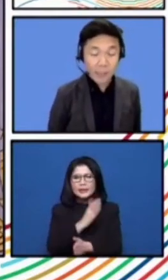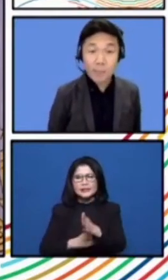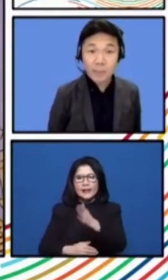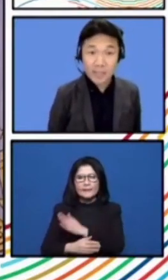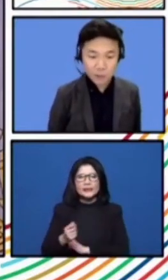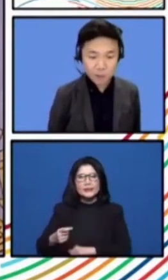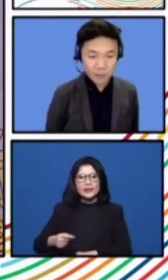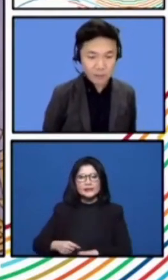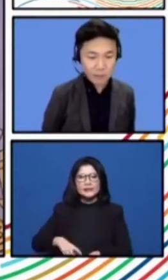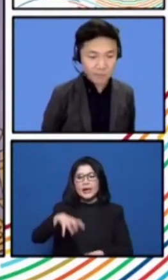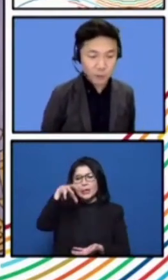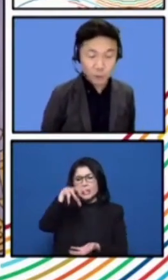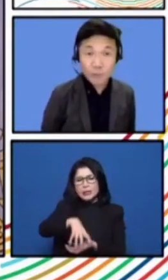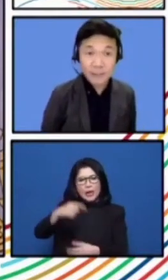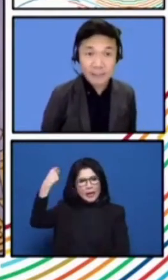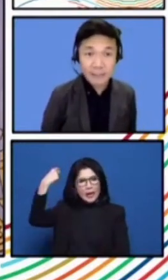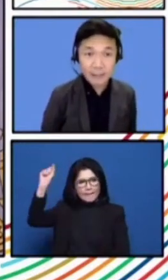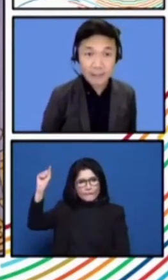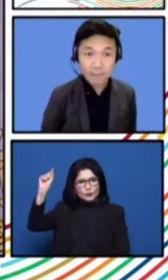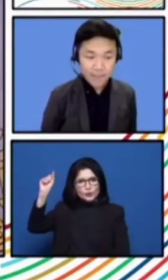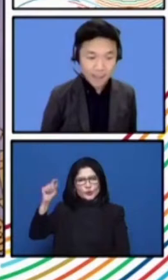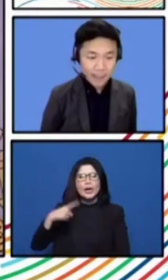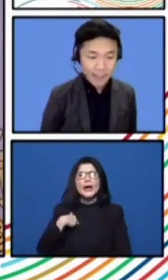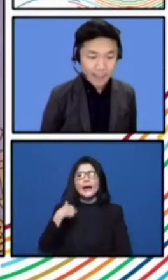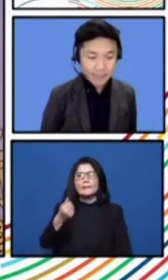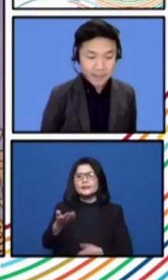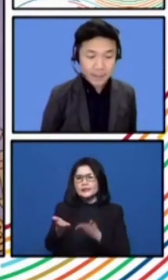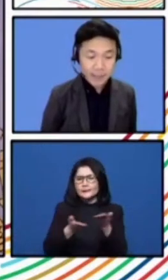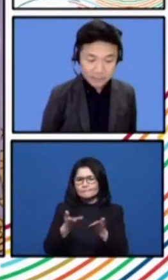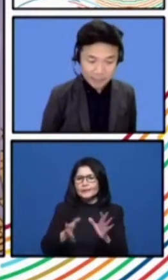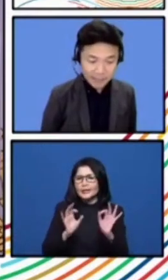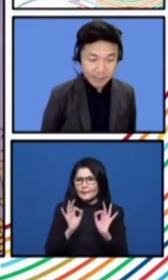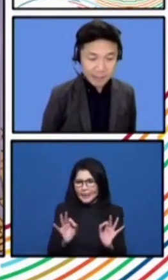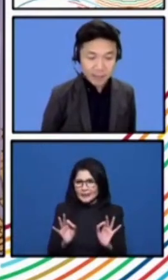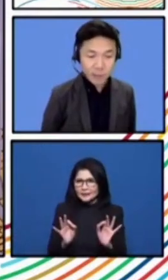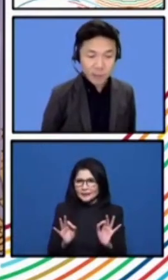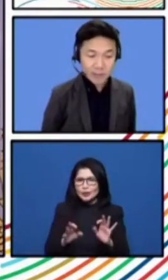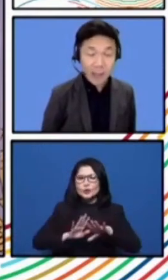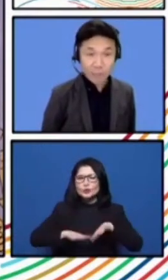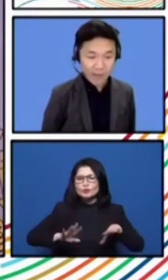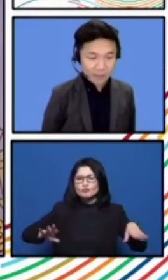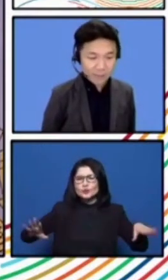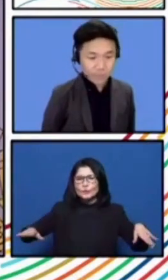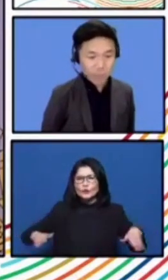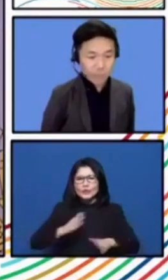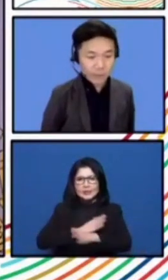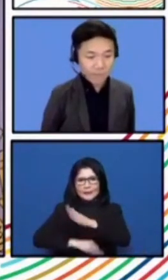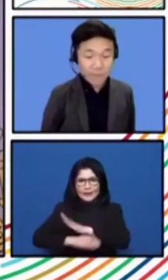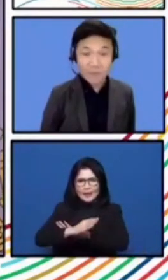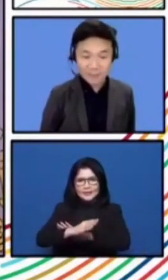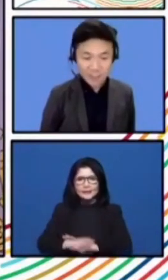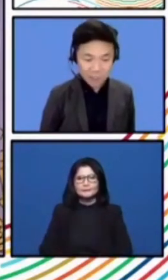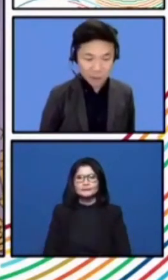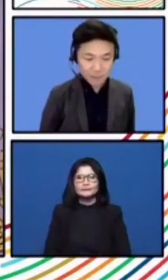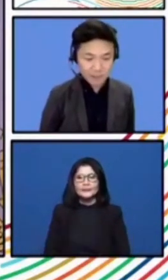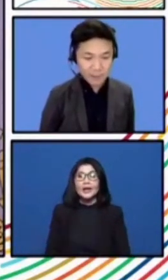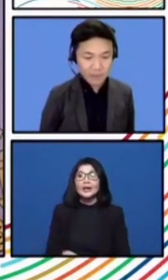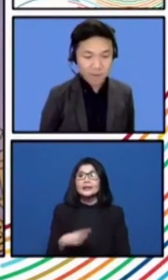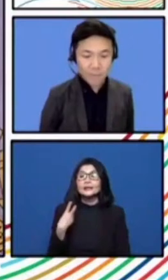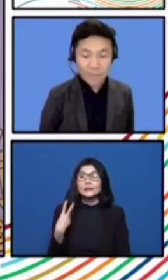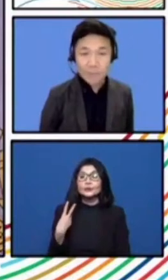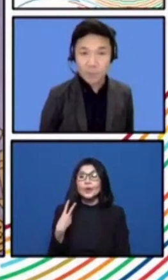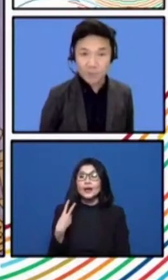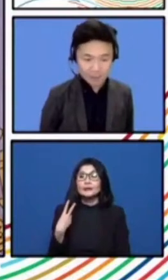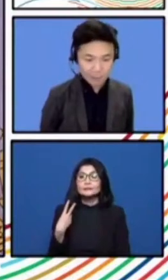accommodation for students and secondly in advocating on affirmative scholarships